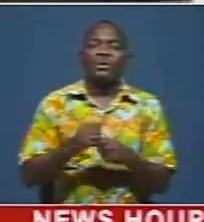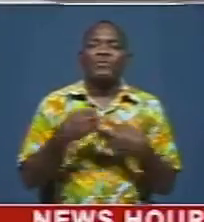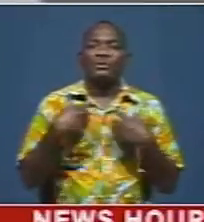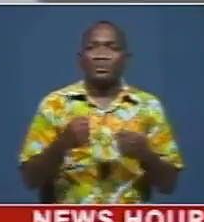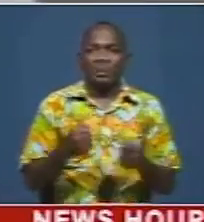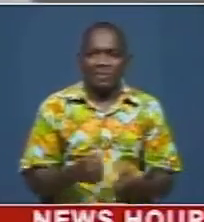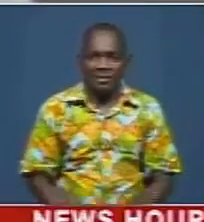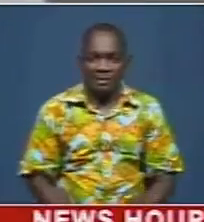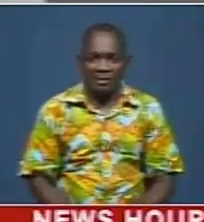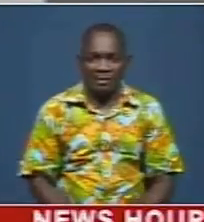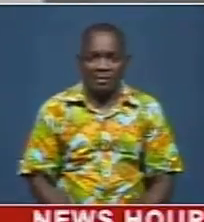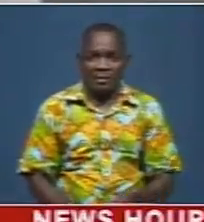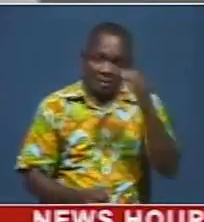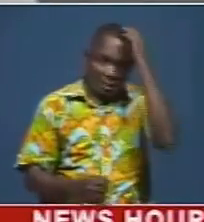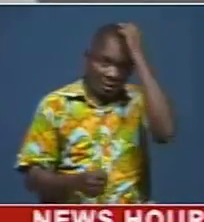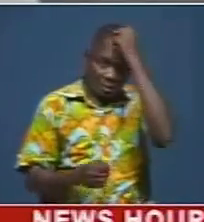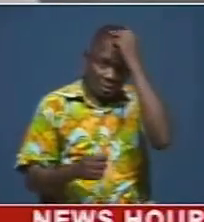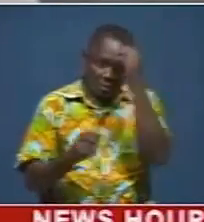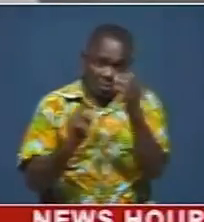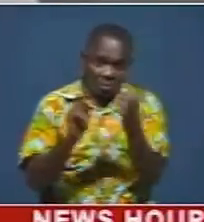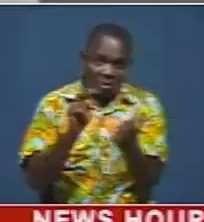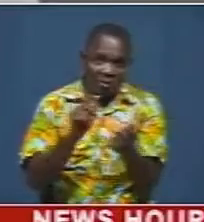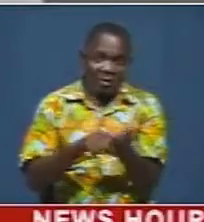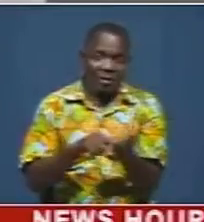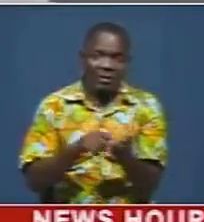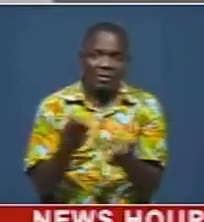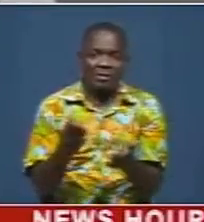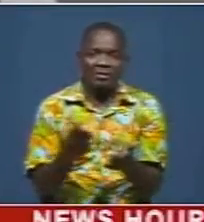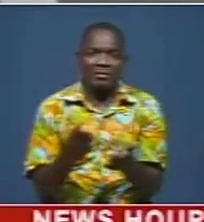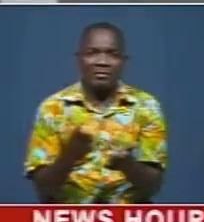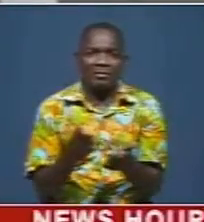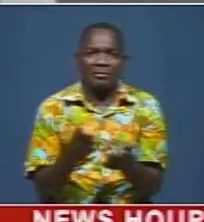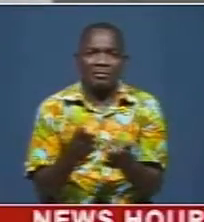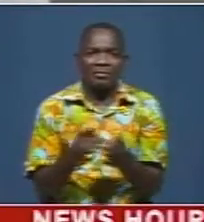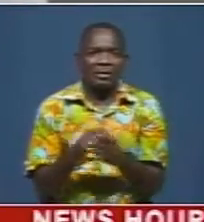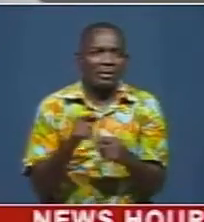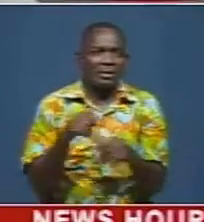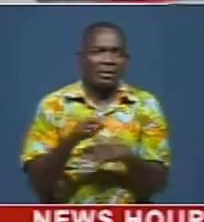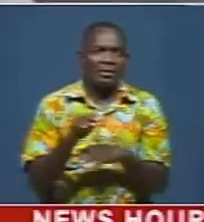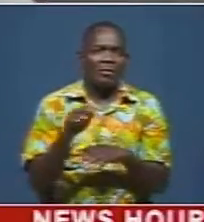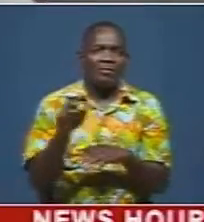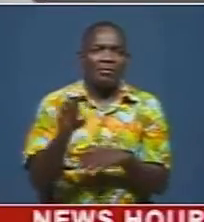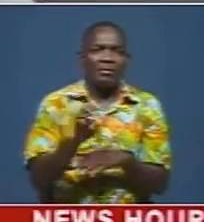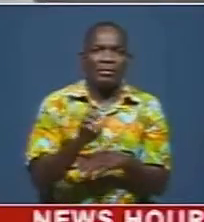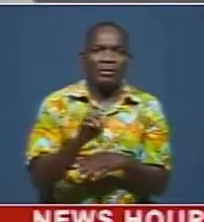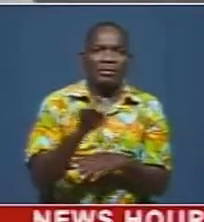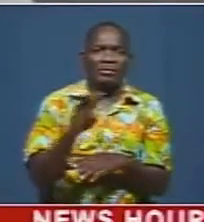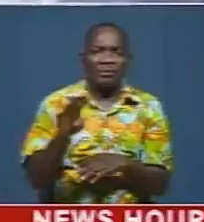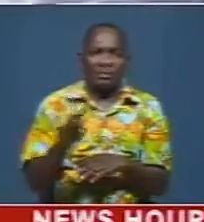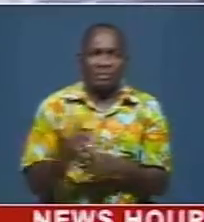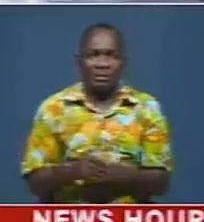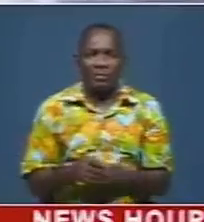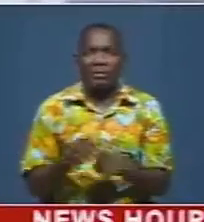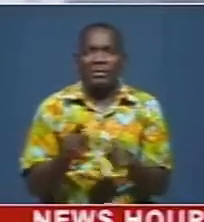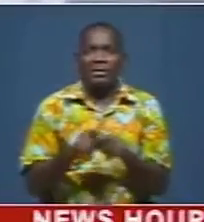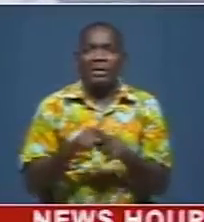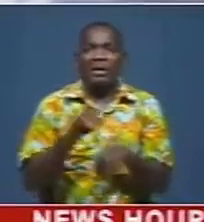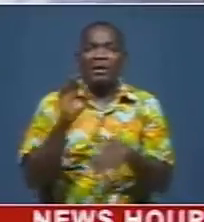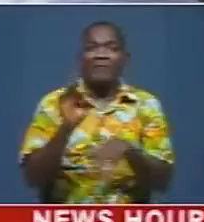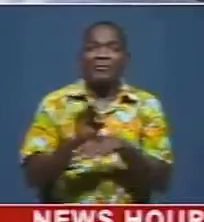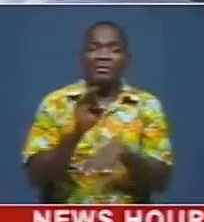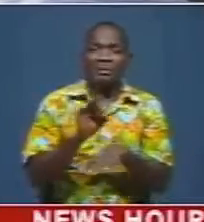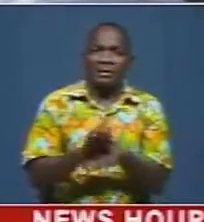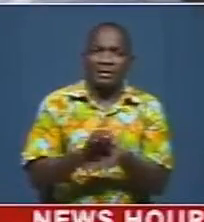hour. With 1,000 acres of pineapple under cultivation, employing about 475 outgrowers, the factory has